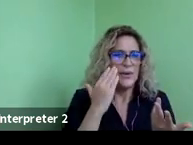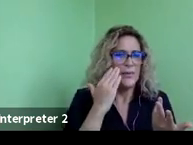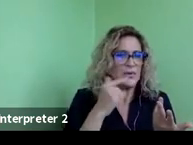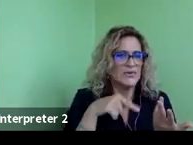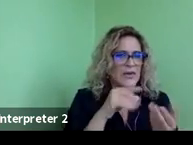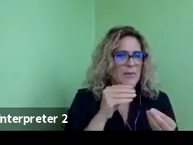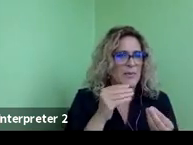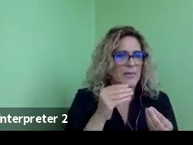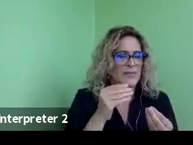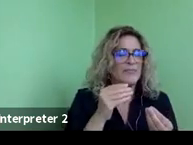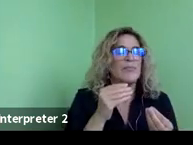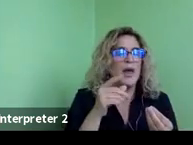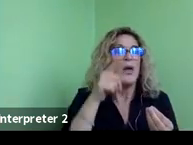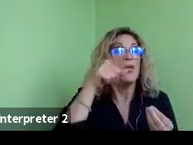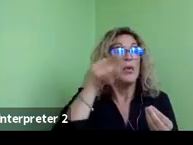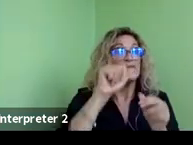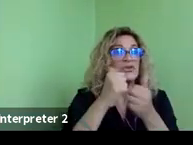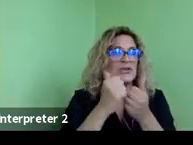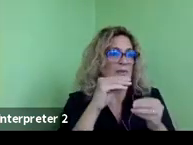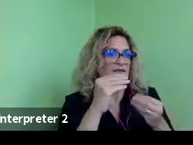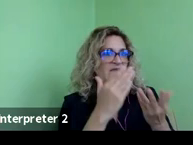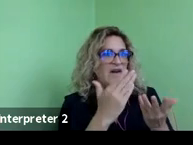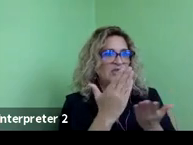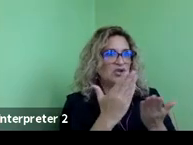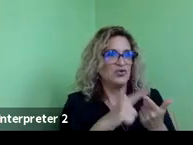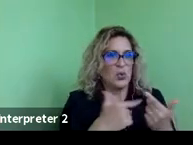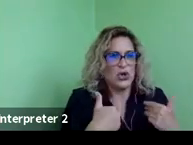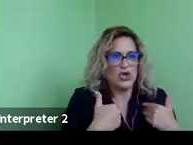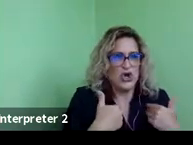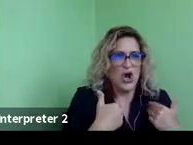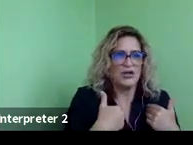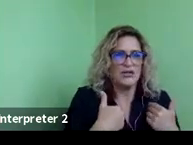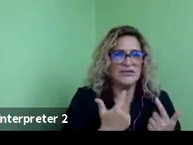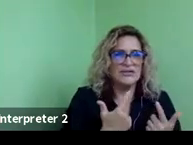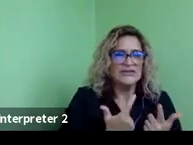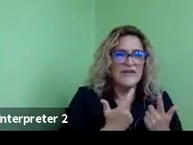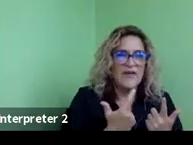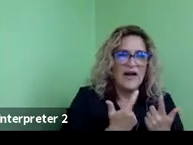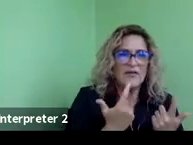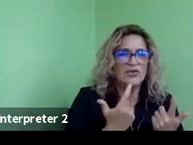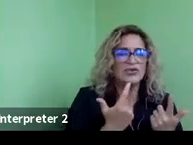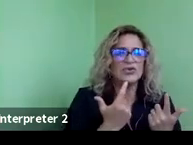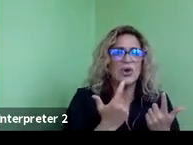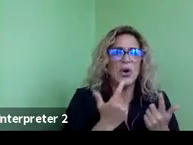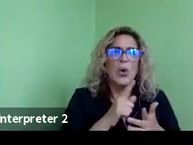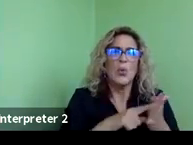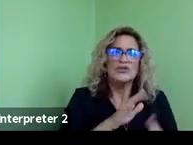young survivors, and what is their rights in terms of